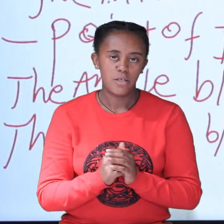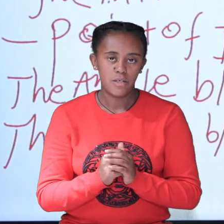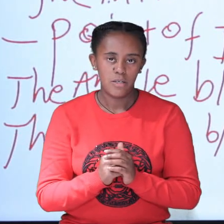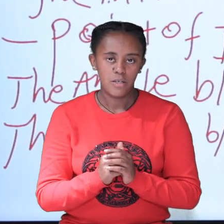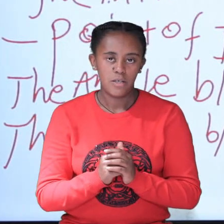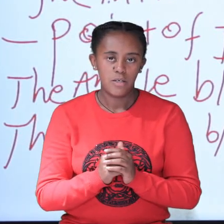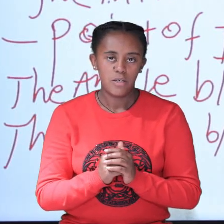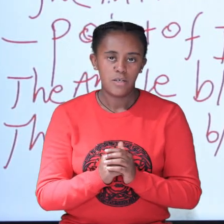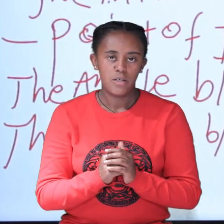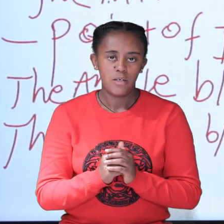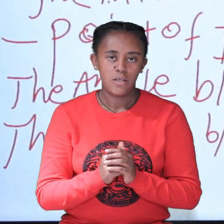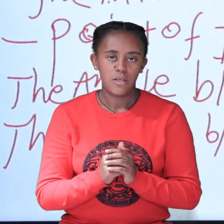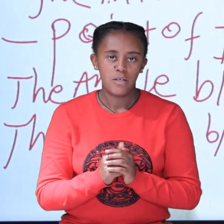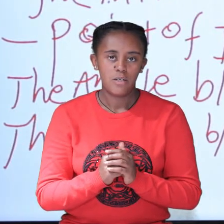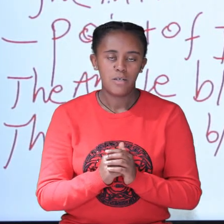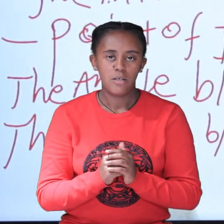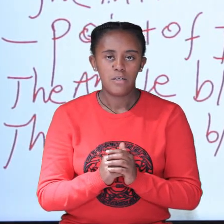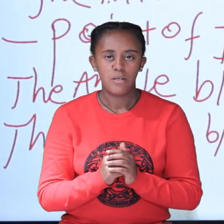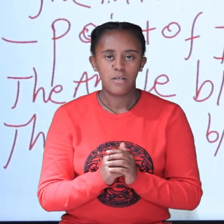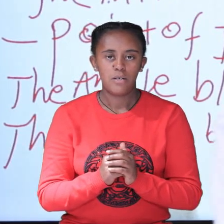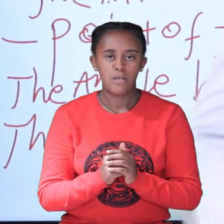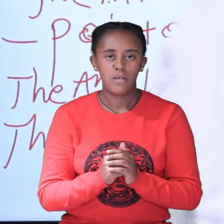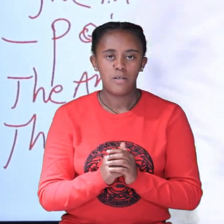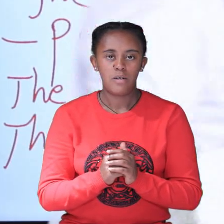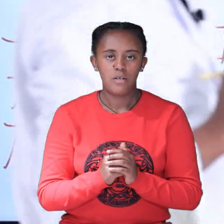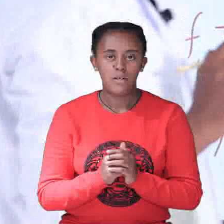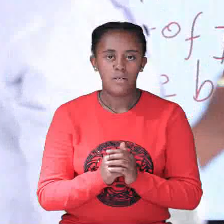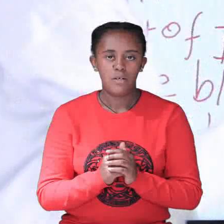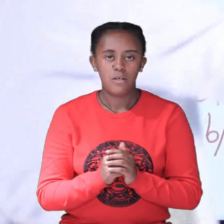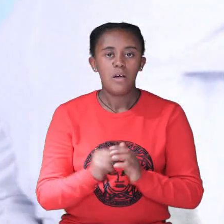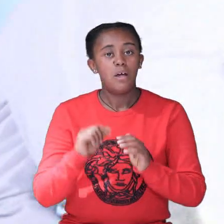is called angle of